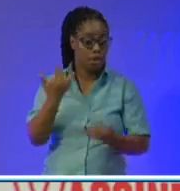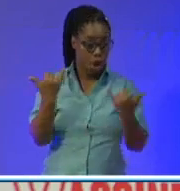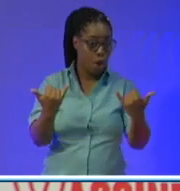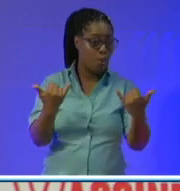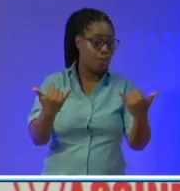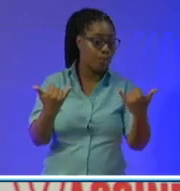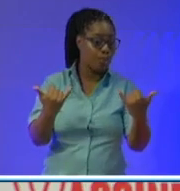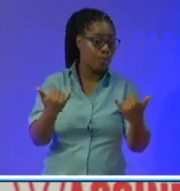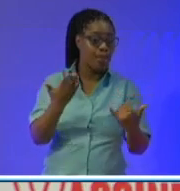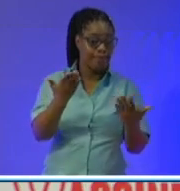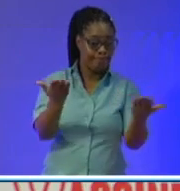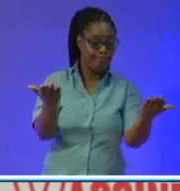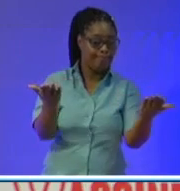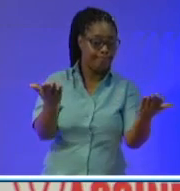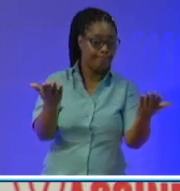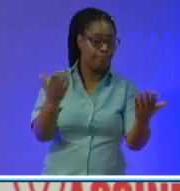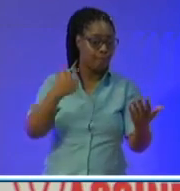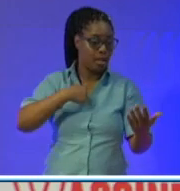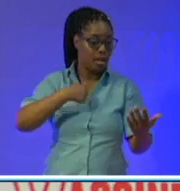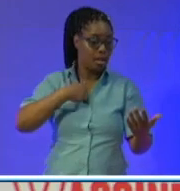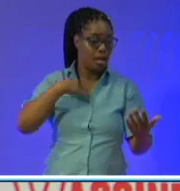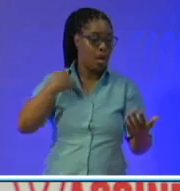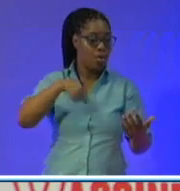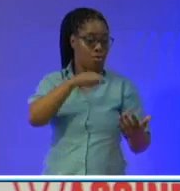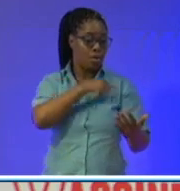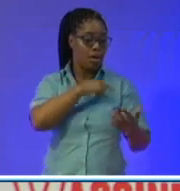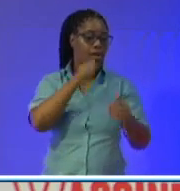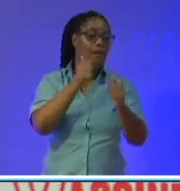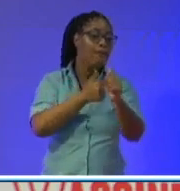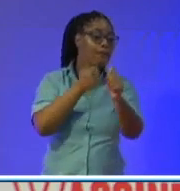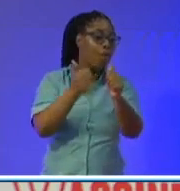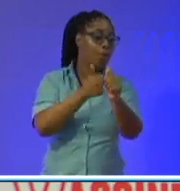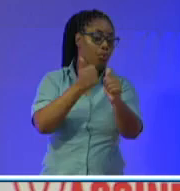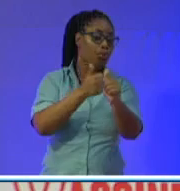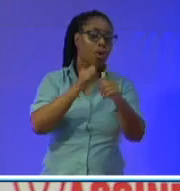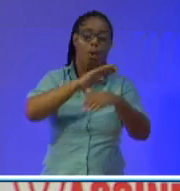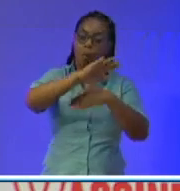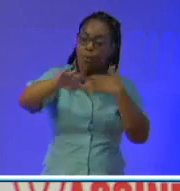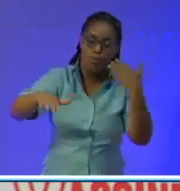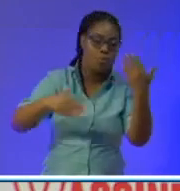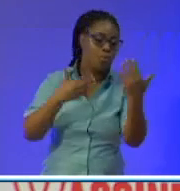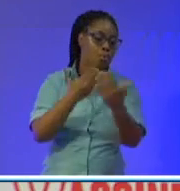followed, unfortunately, the international norms.